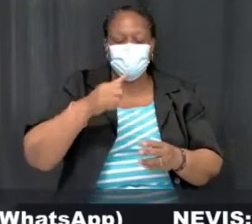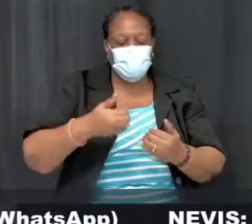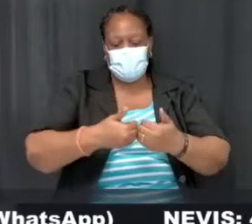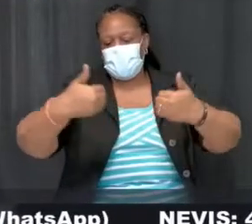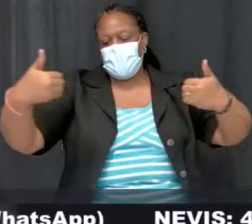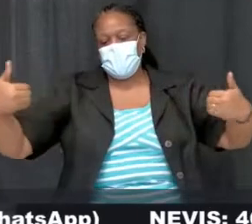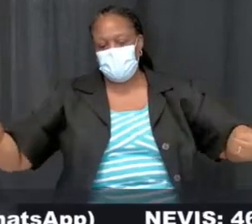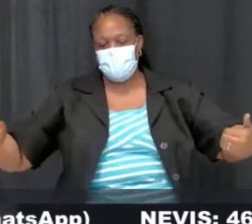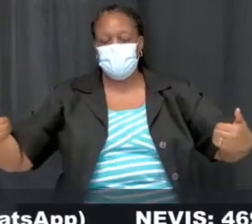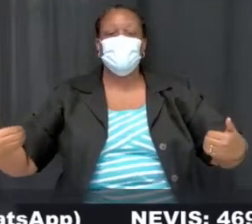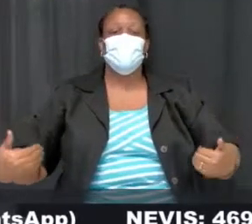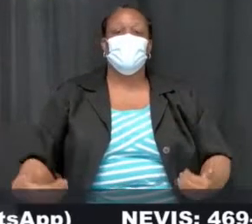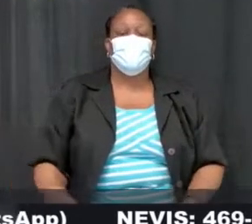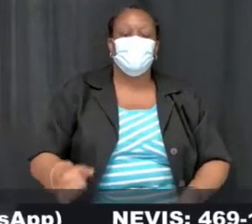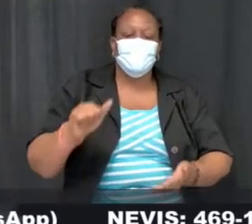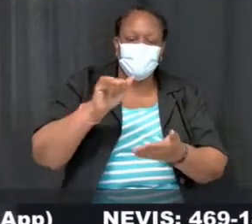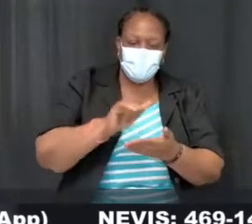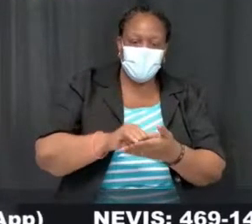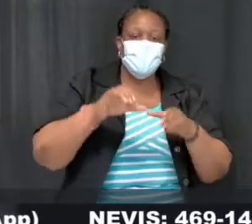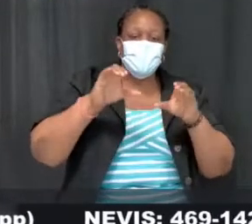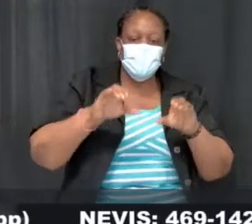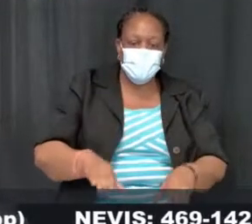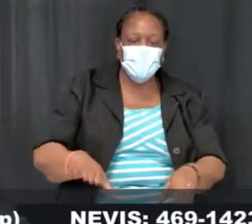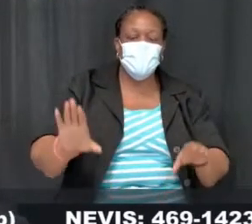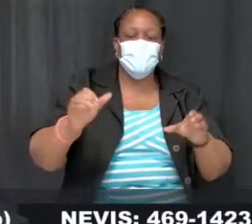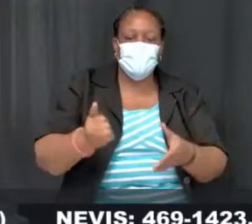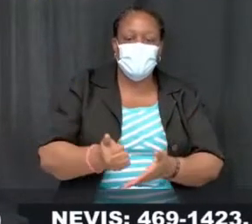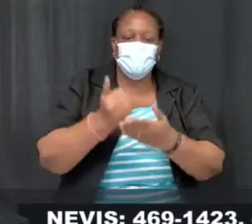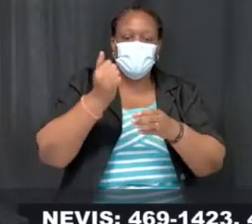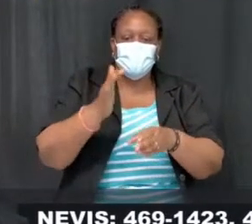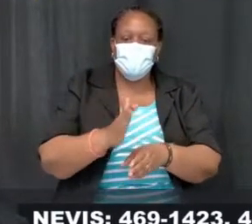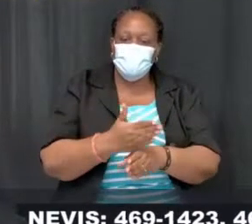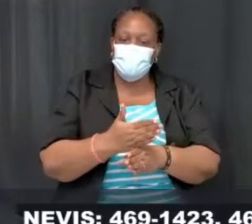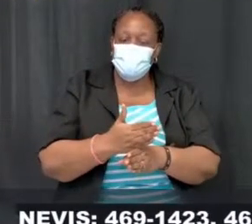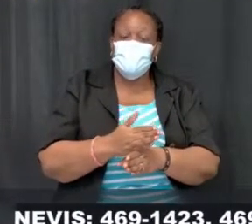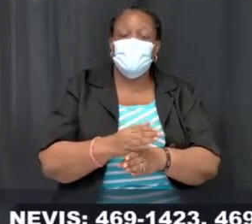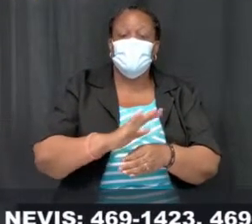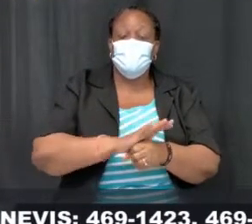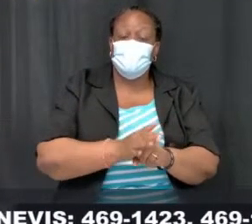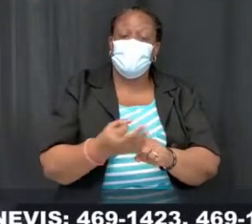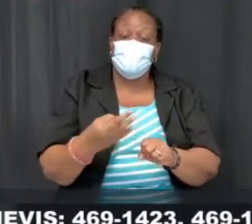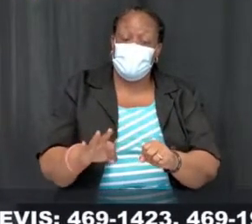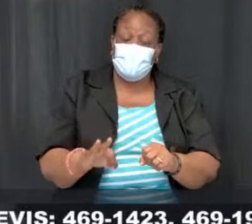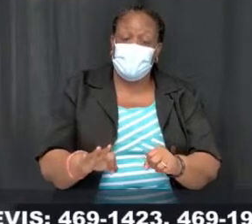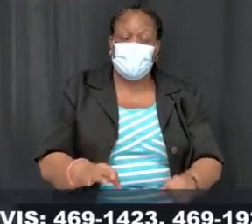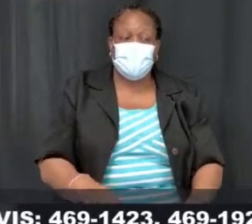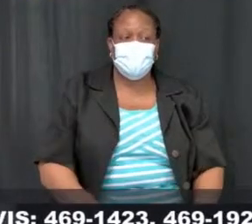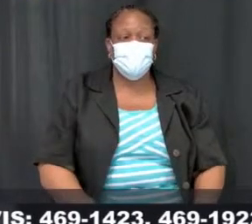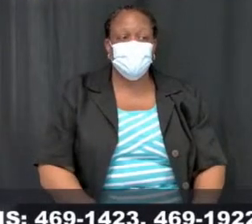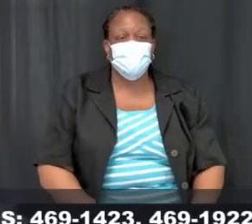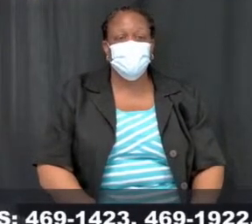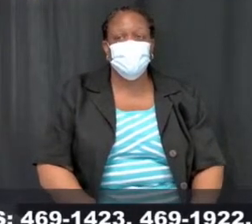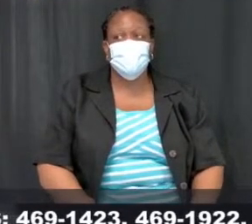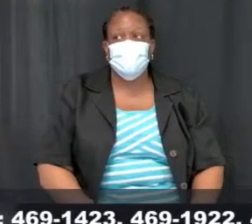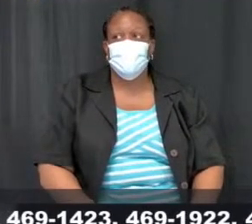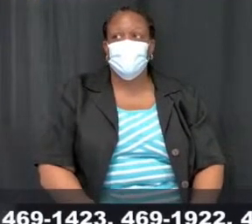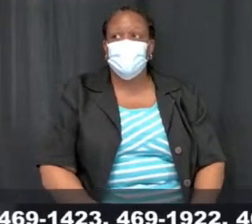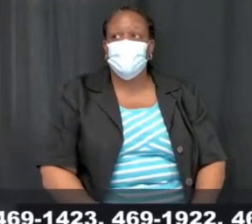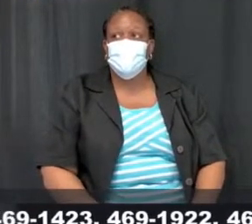physical distance, or not wearing masks consistently and correctly increase the risk of